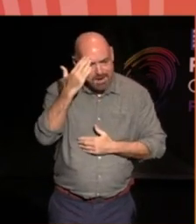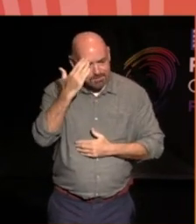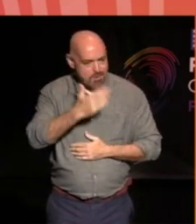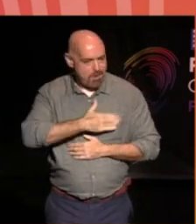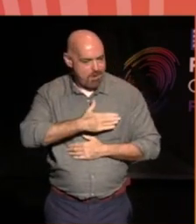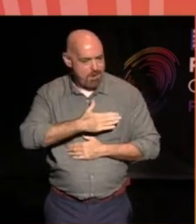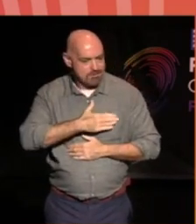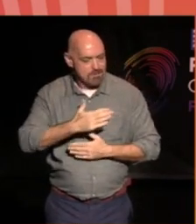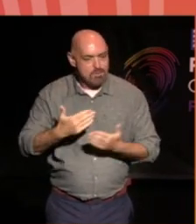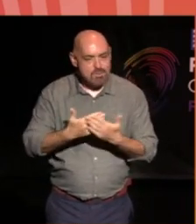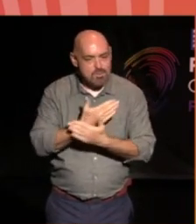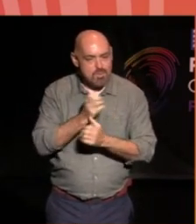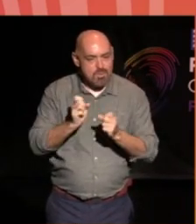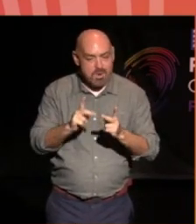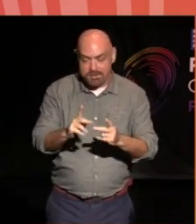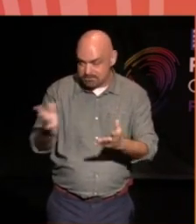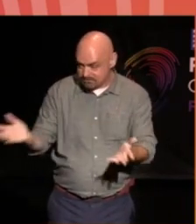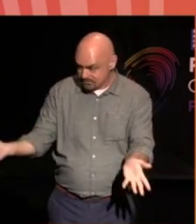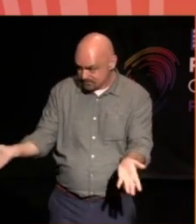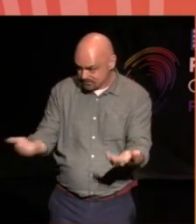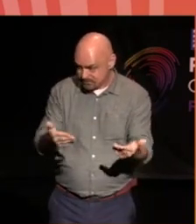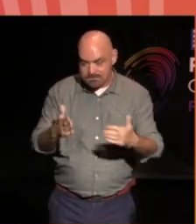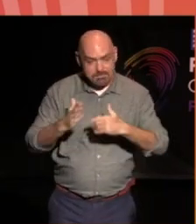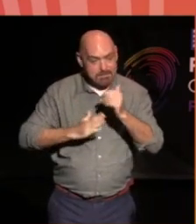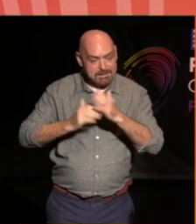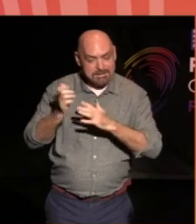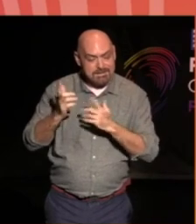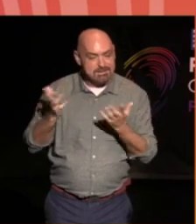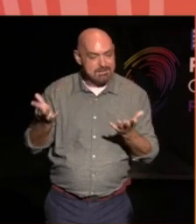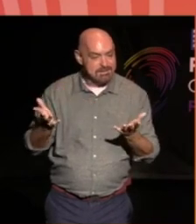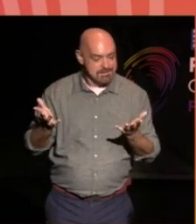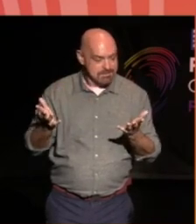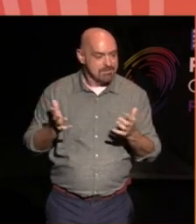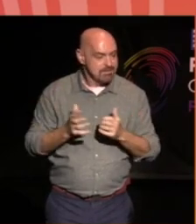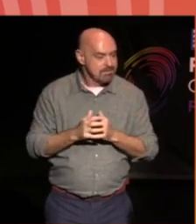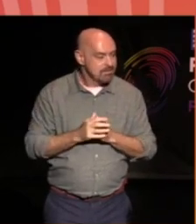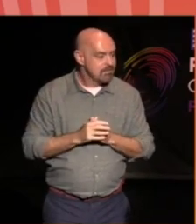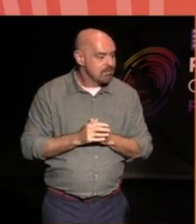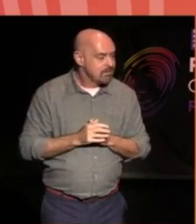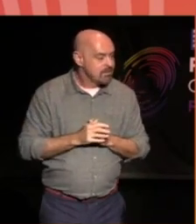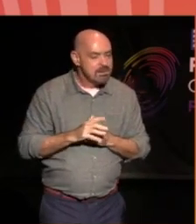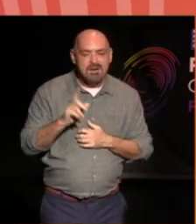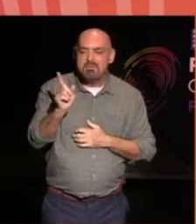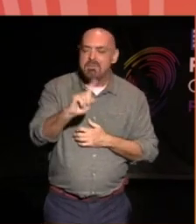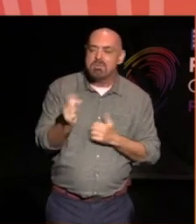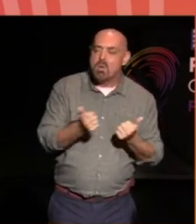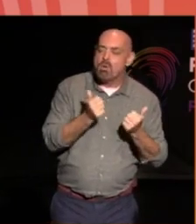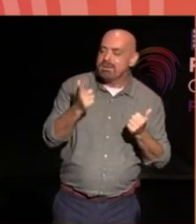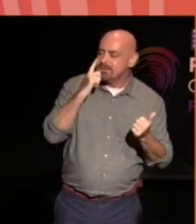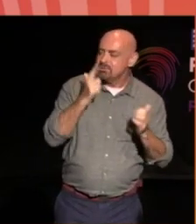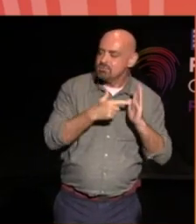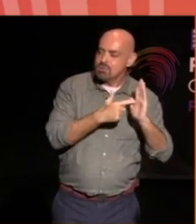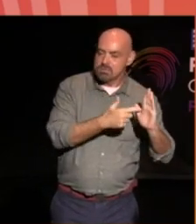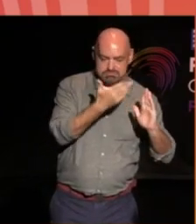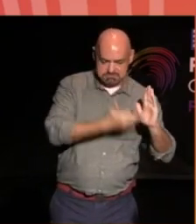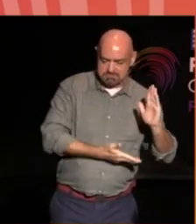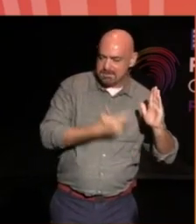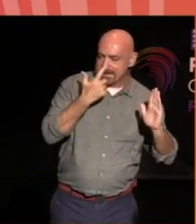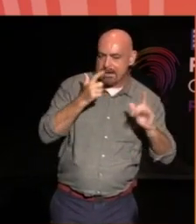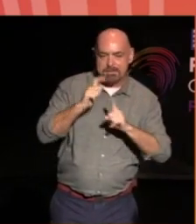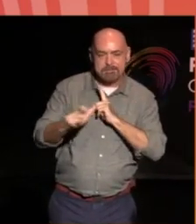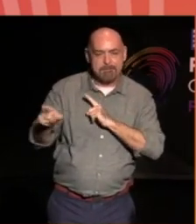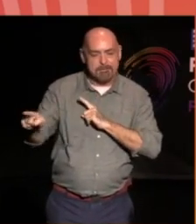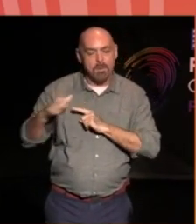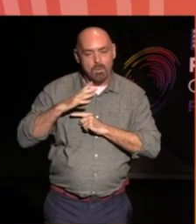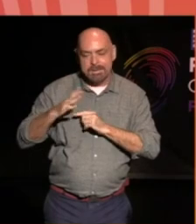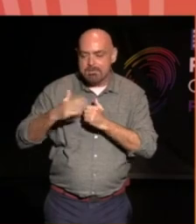way to create the possibilities, which the door's been opened. I mean, people have shown what can be done. And I think that, you know, we need